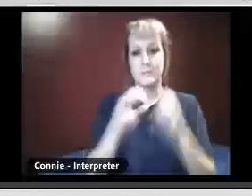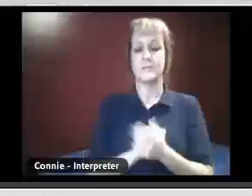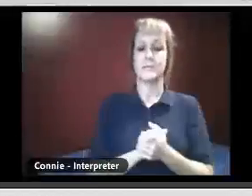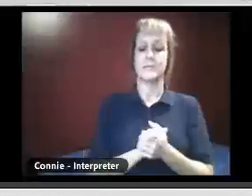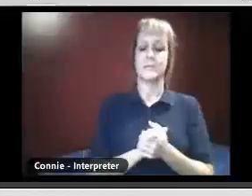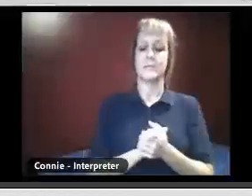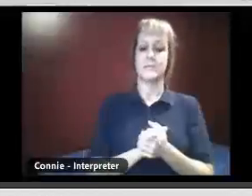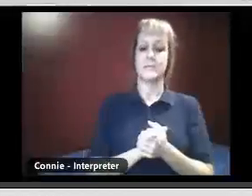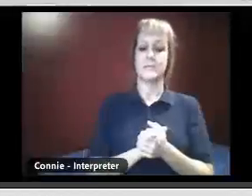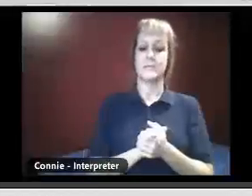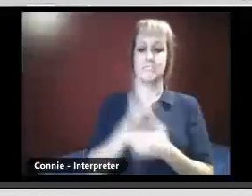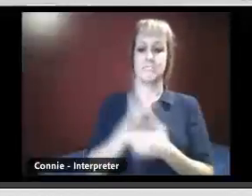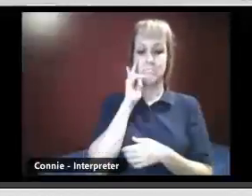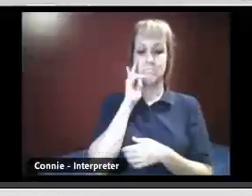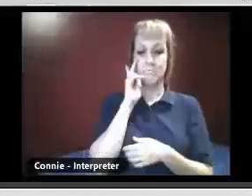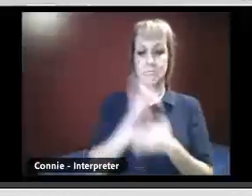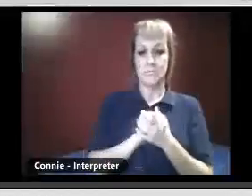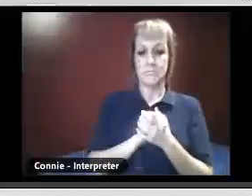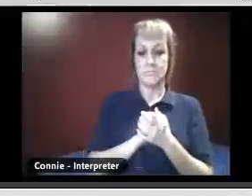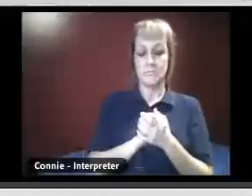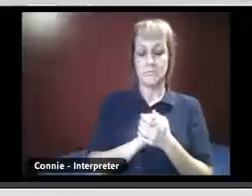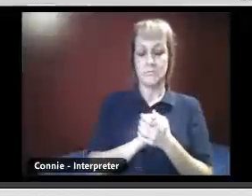And let's see, let me take another one here.